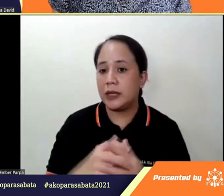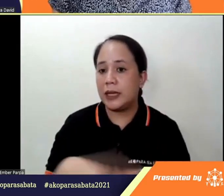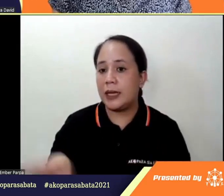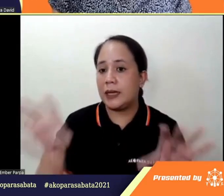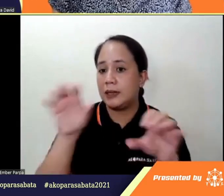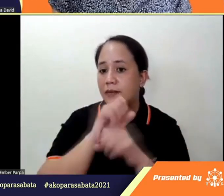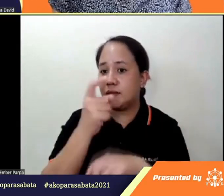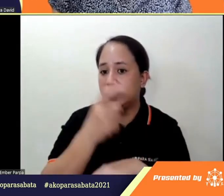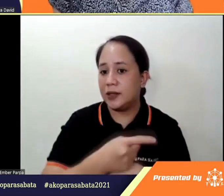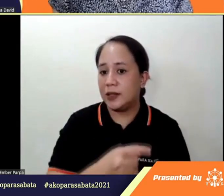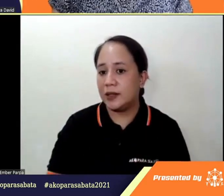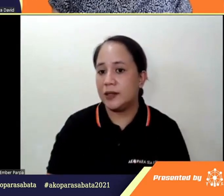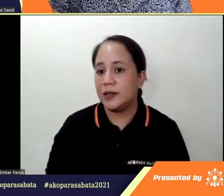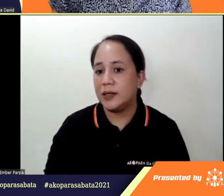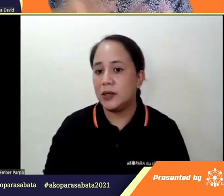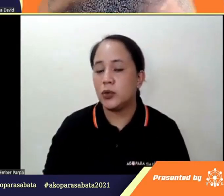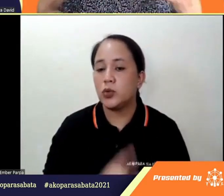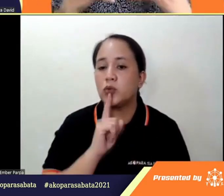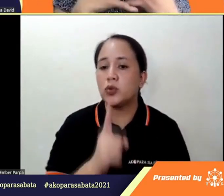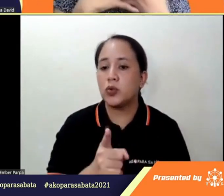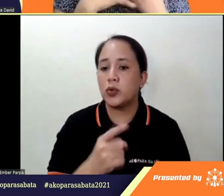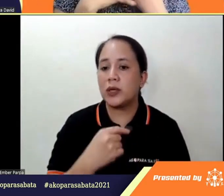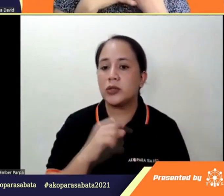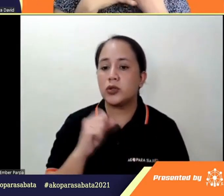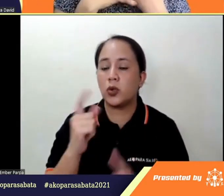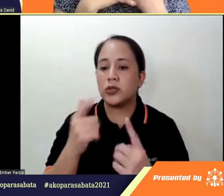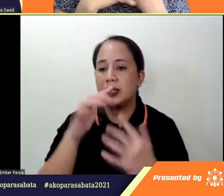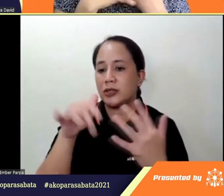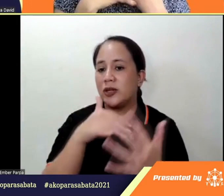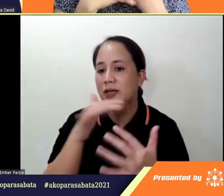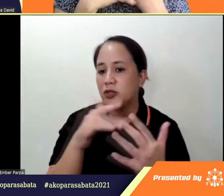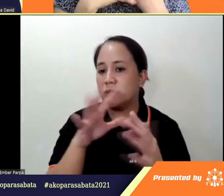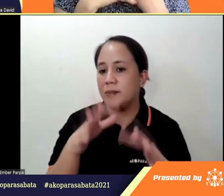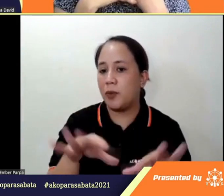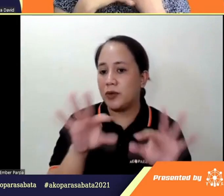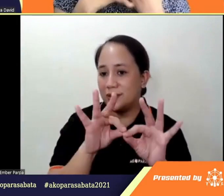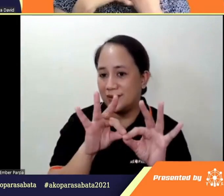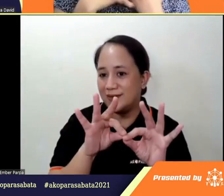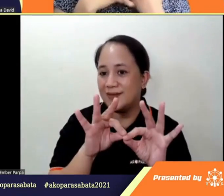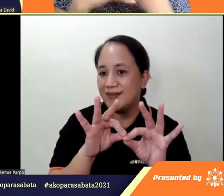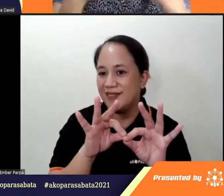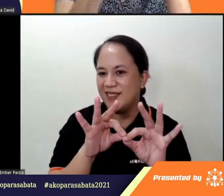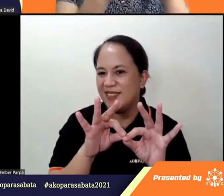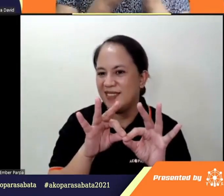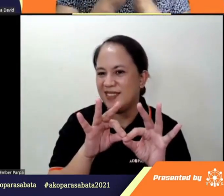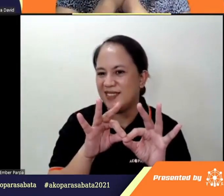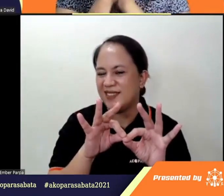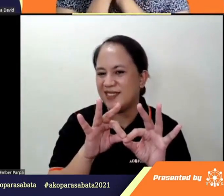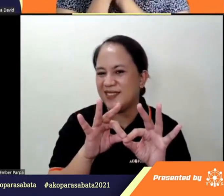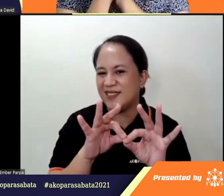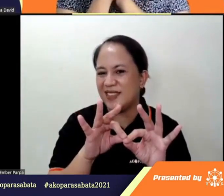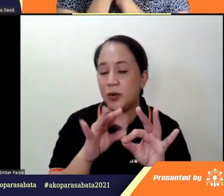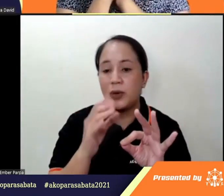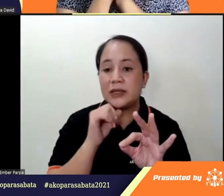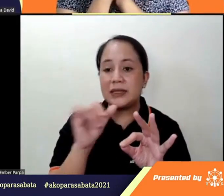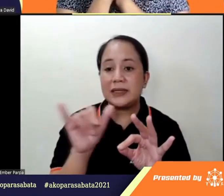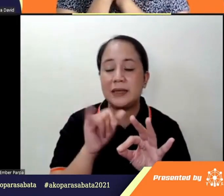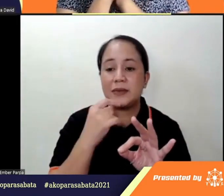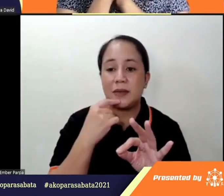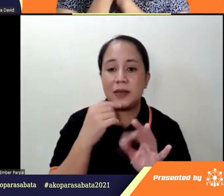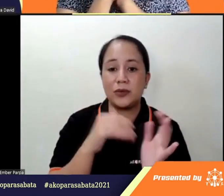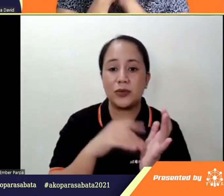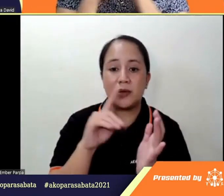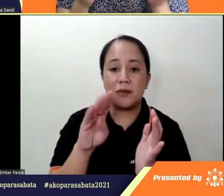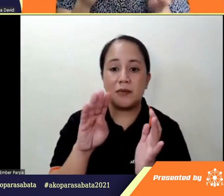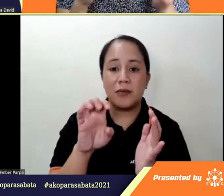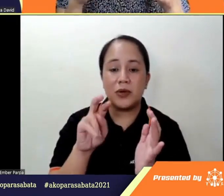day, it's really the social interaction na importante. Na kailangan, katulad nung sinabi ni Doc Bernie